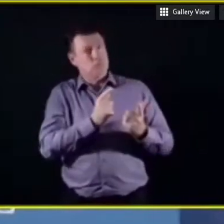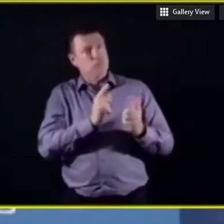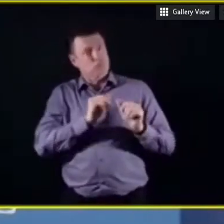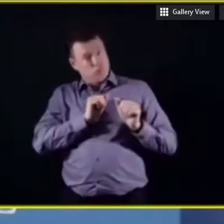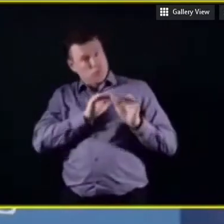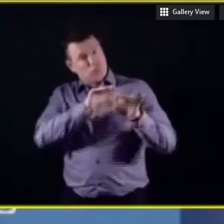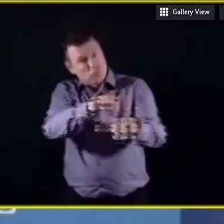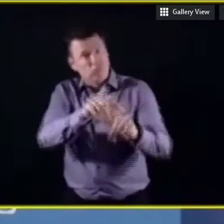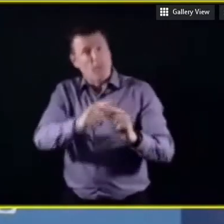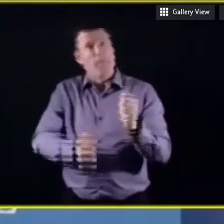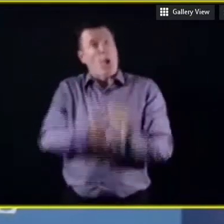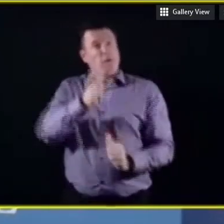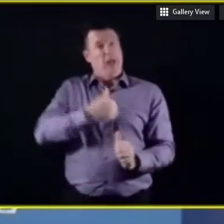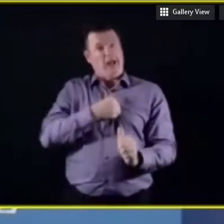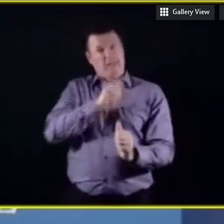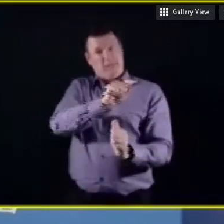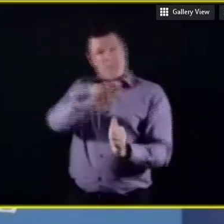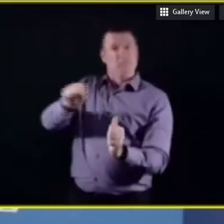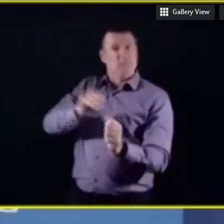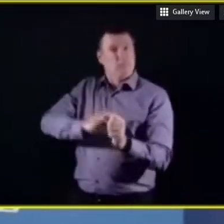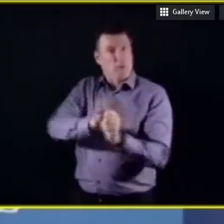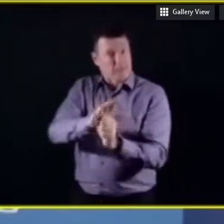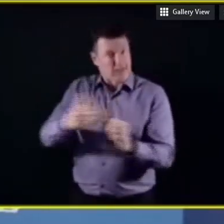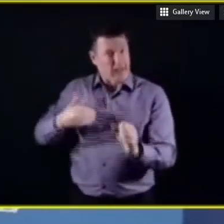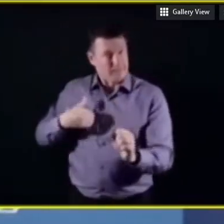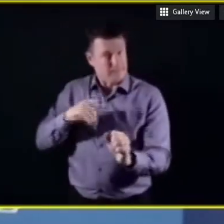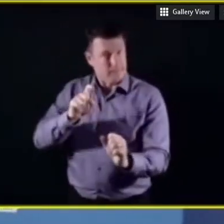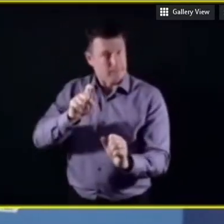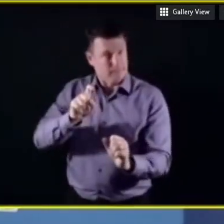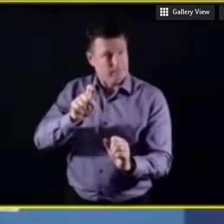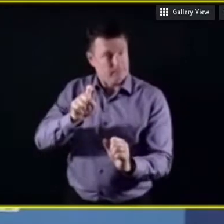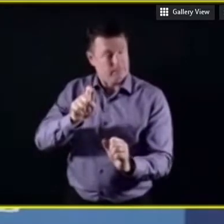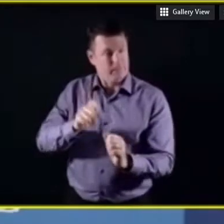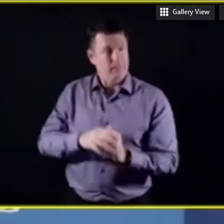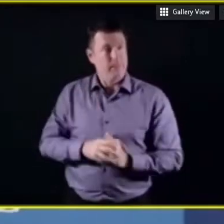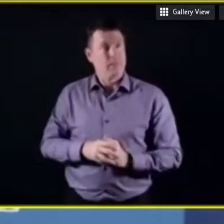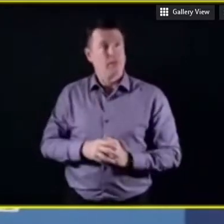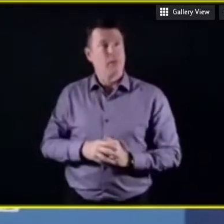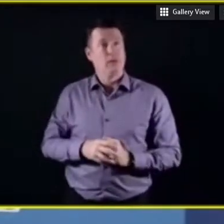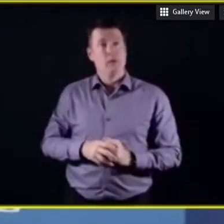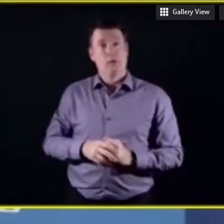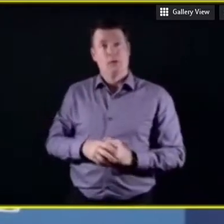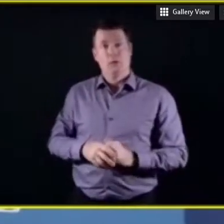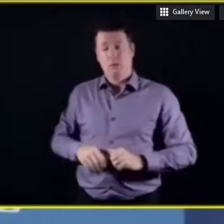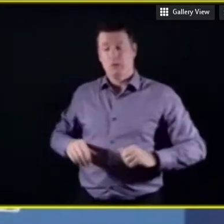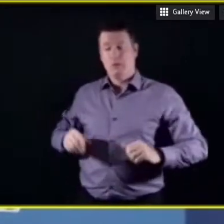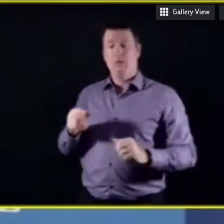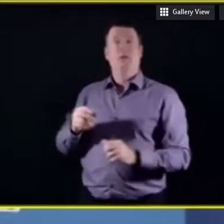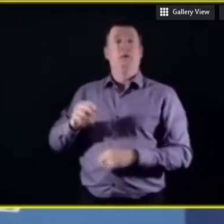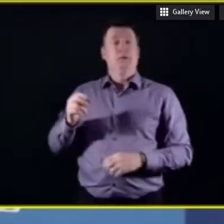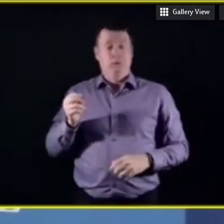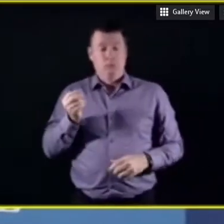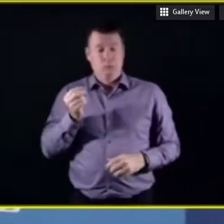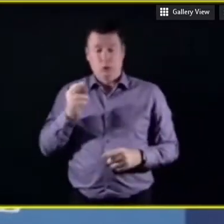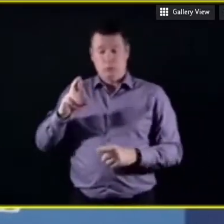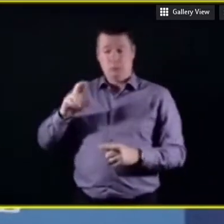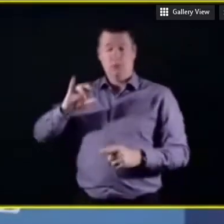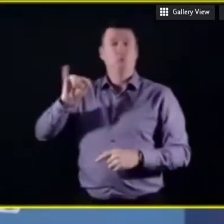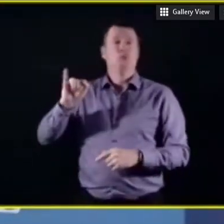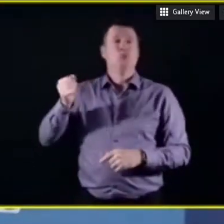over the last few weeks, almost all the patients have either had a fever or shortness of breath, only about 10% actually test positive